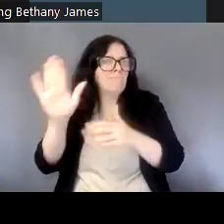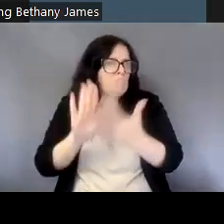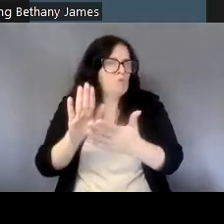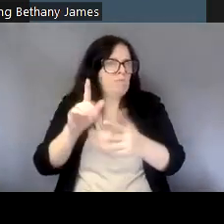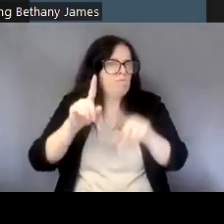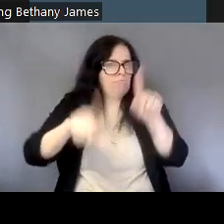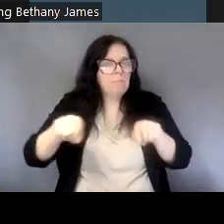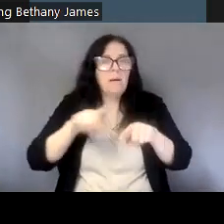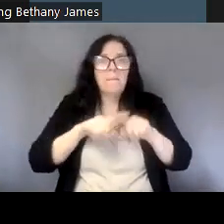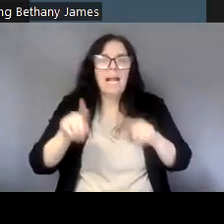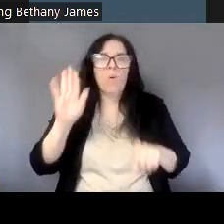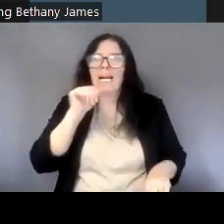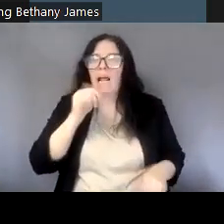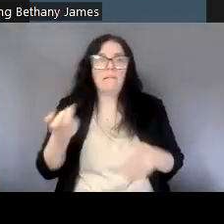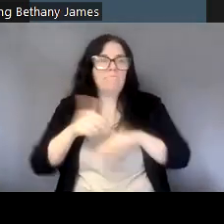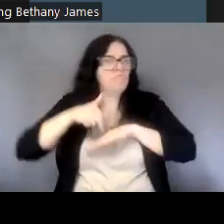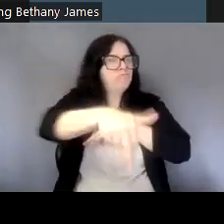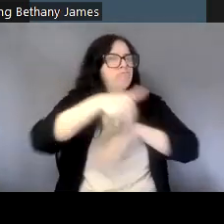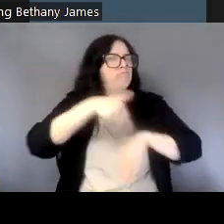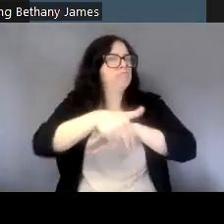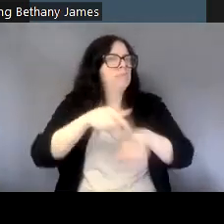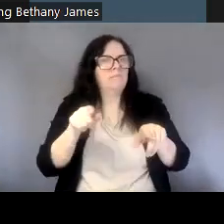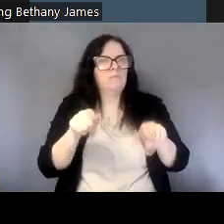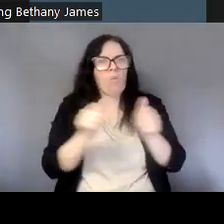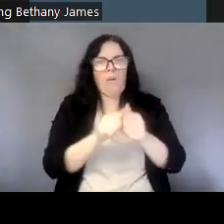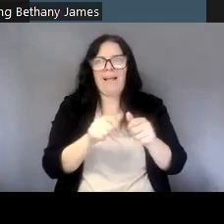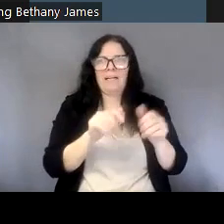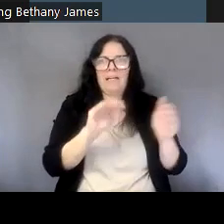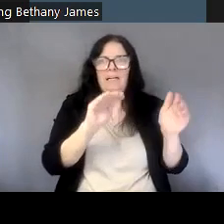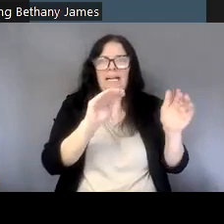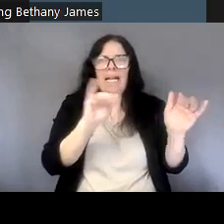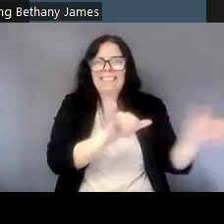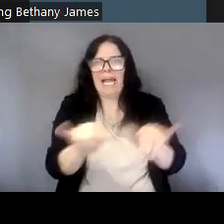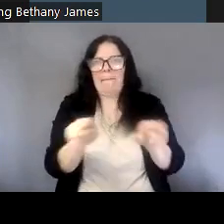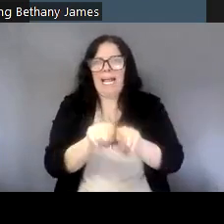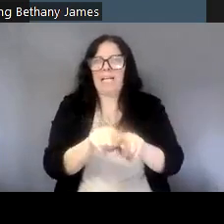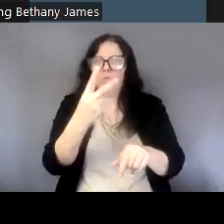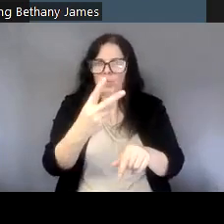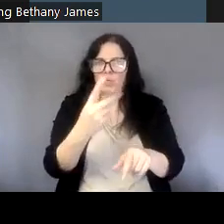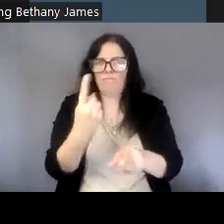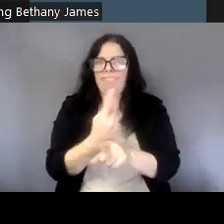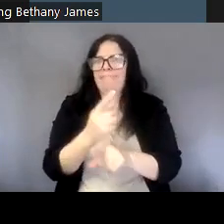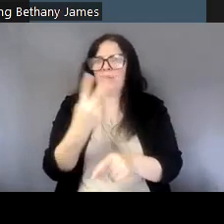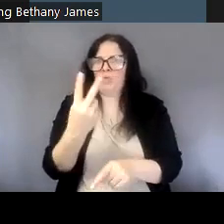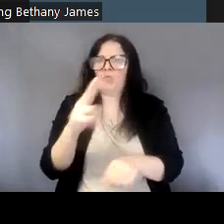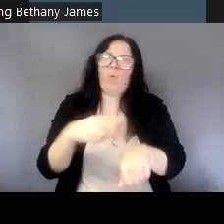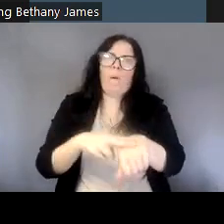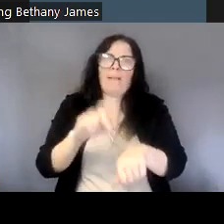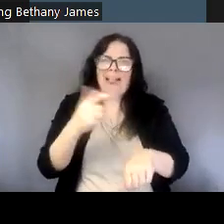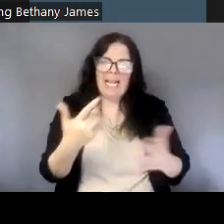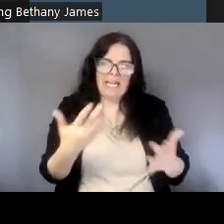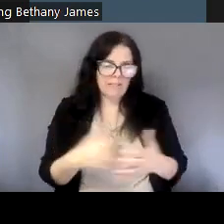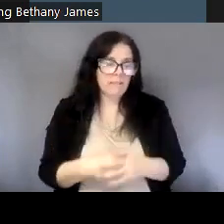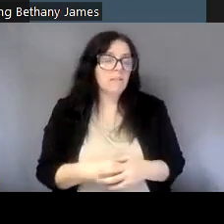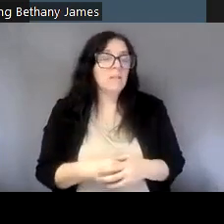they, I would have been able to function if they had two normal legs, if I can say that. So a person with a